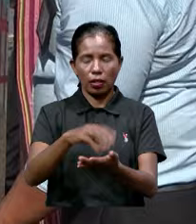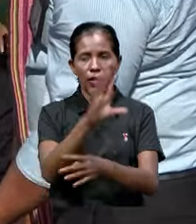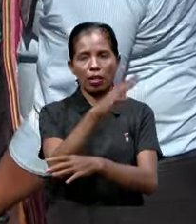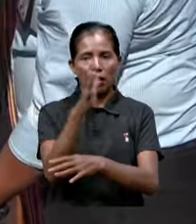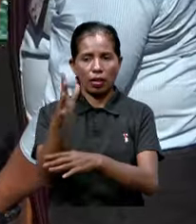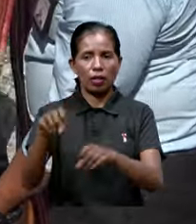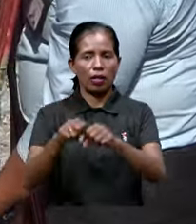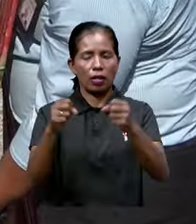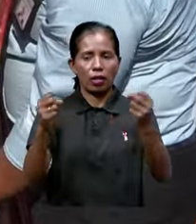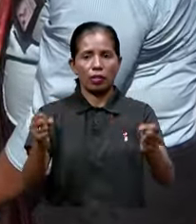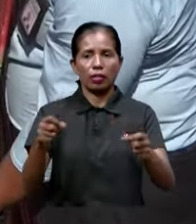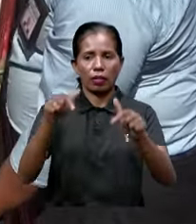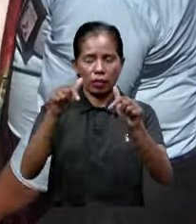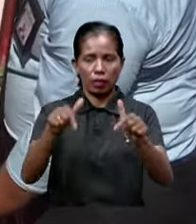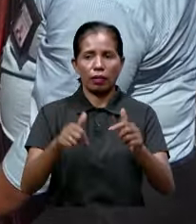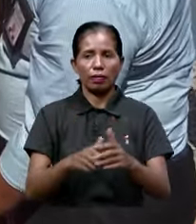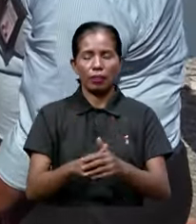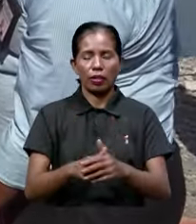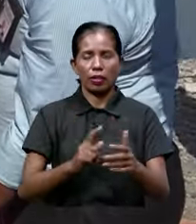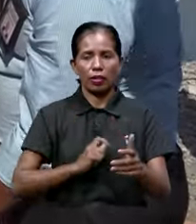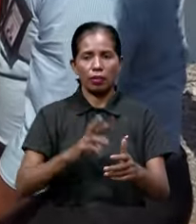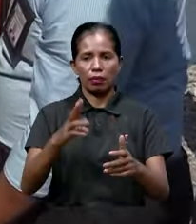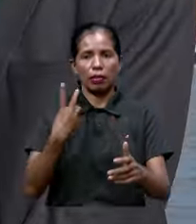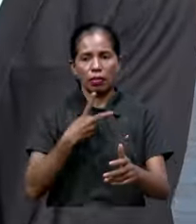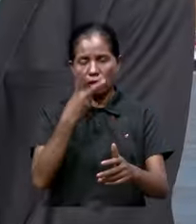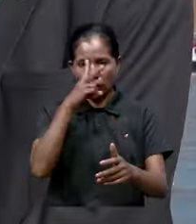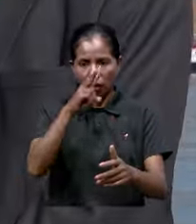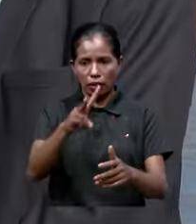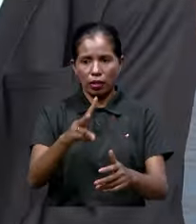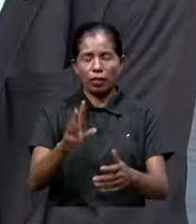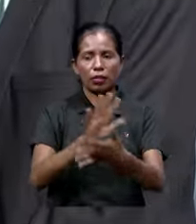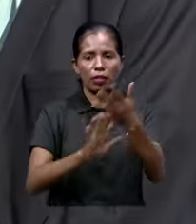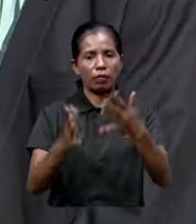nebe mistraga iha Portu Tibar nebe oita halo sermonia na ba